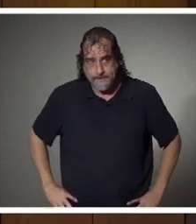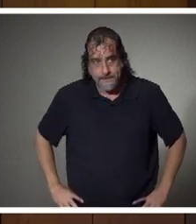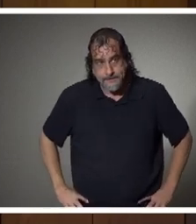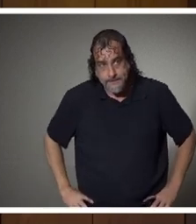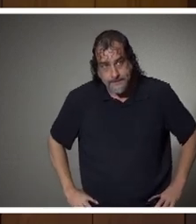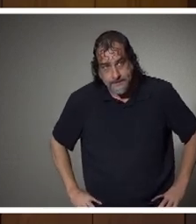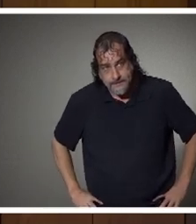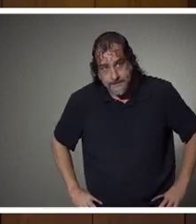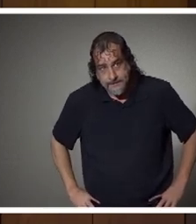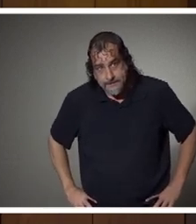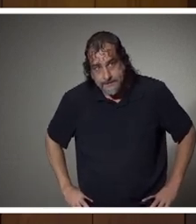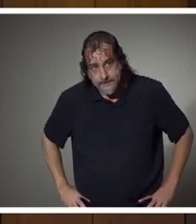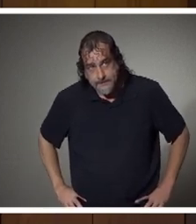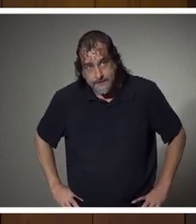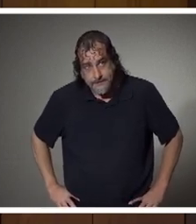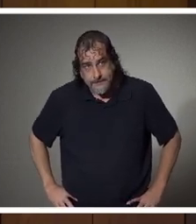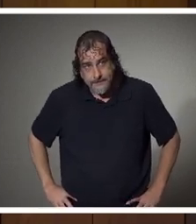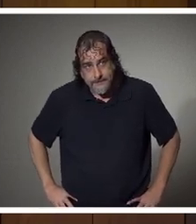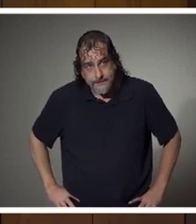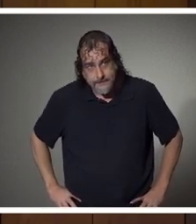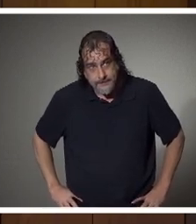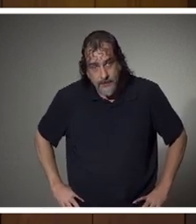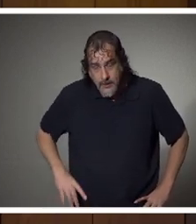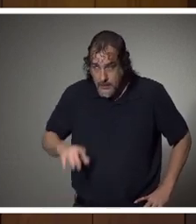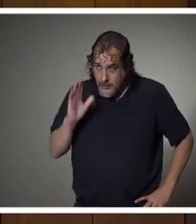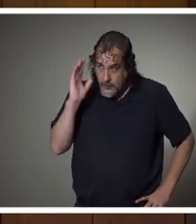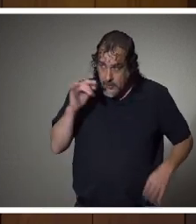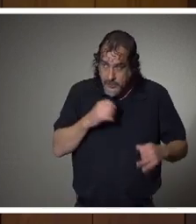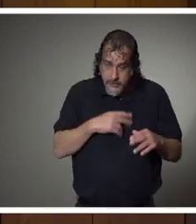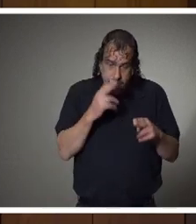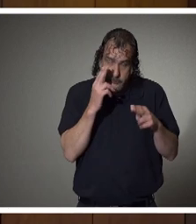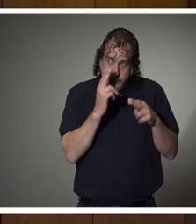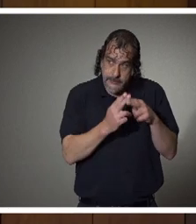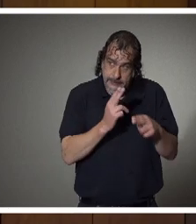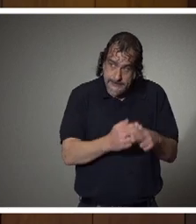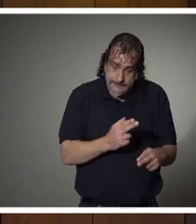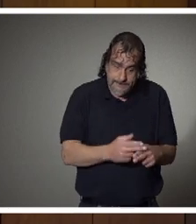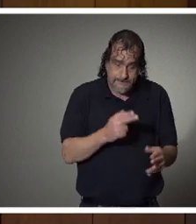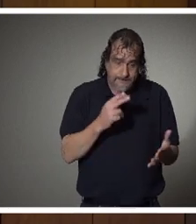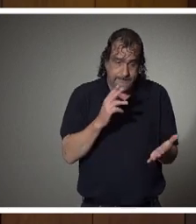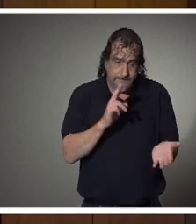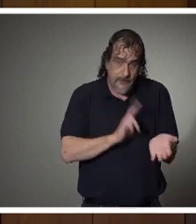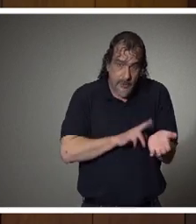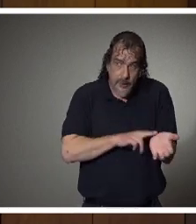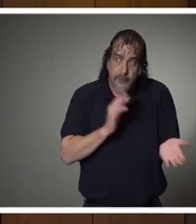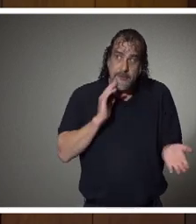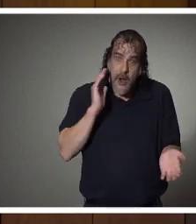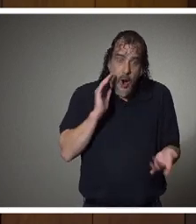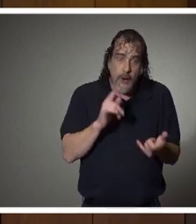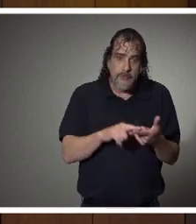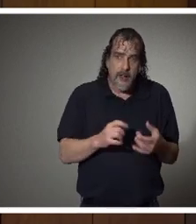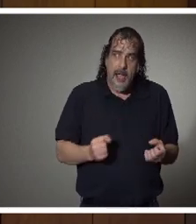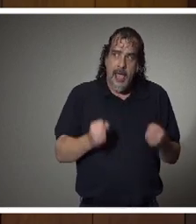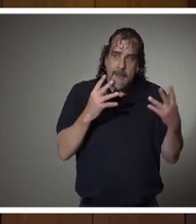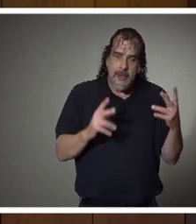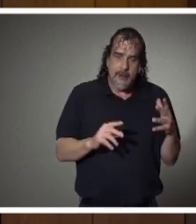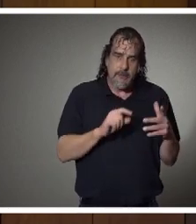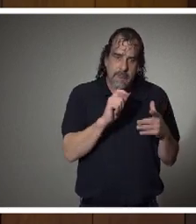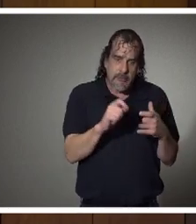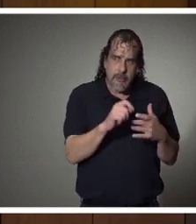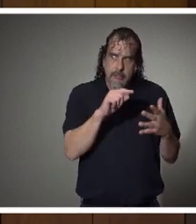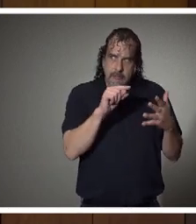homes? Do you expect to name the nursing homes with more detailed information about the number of cases per